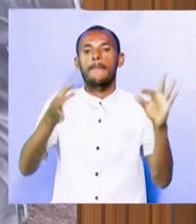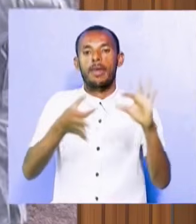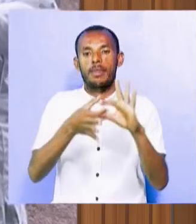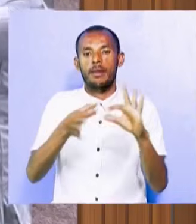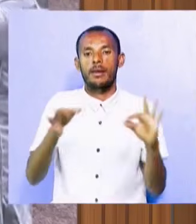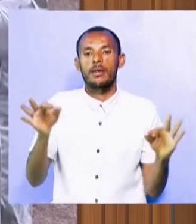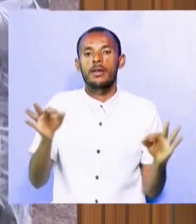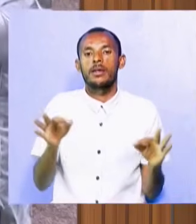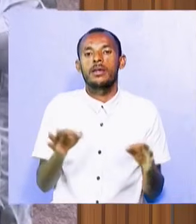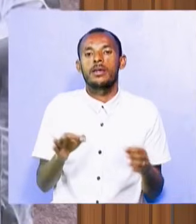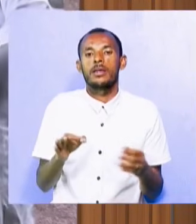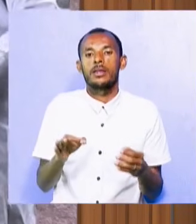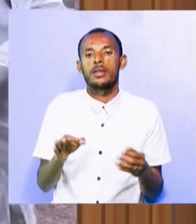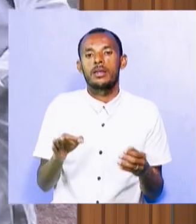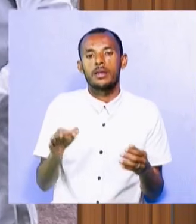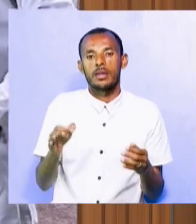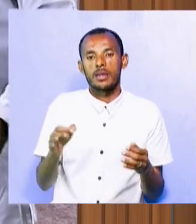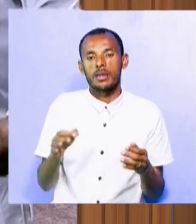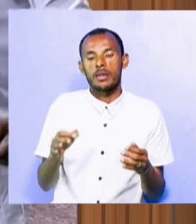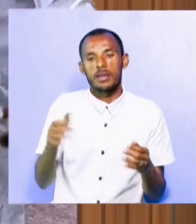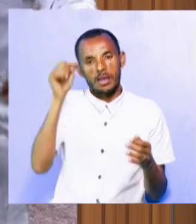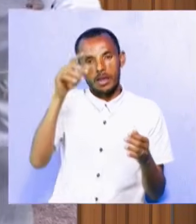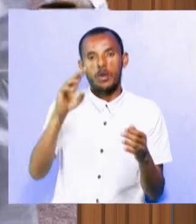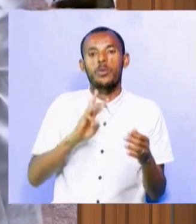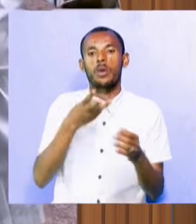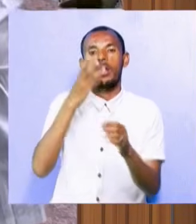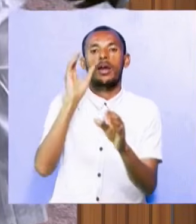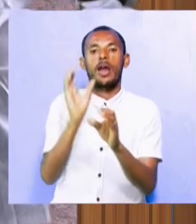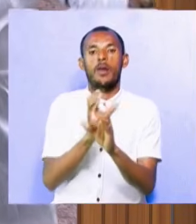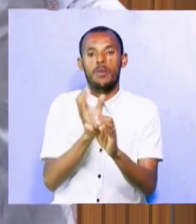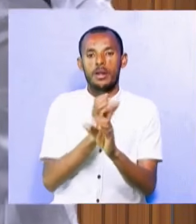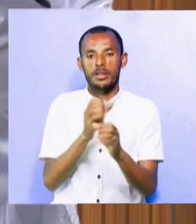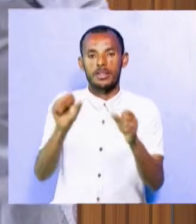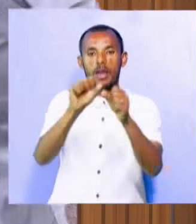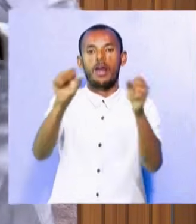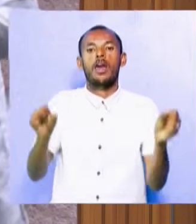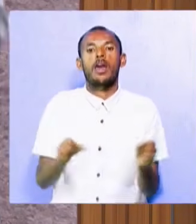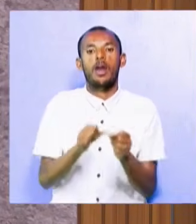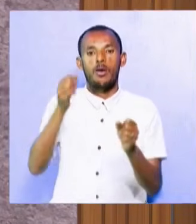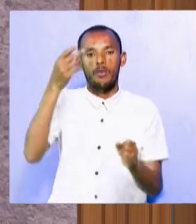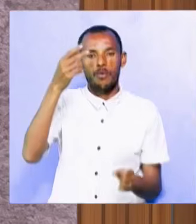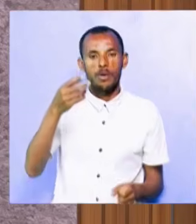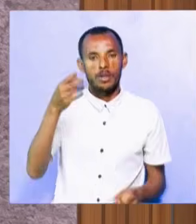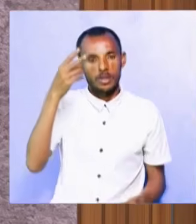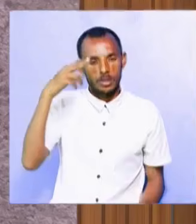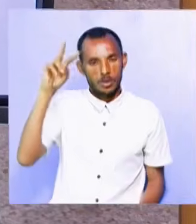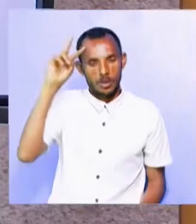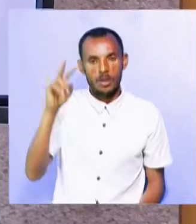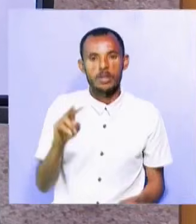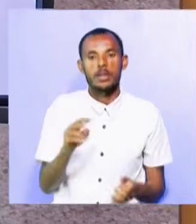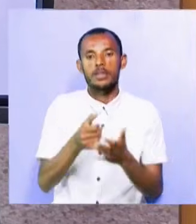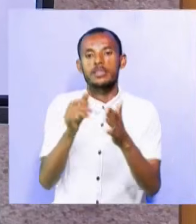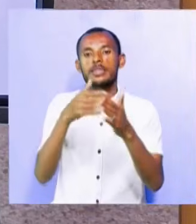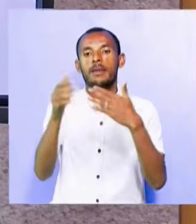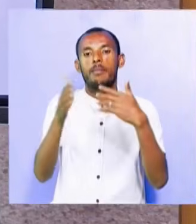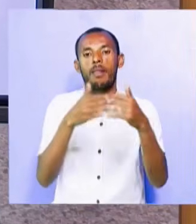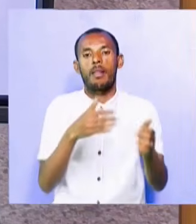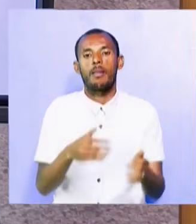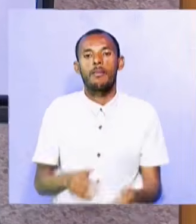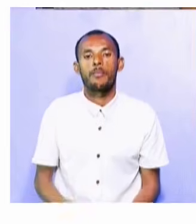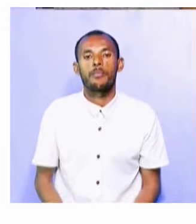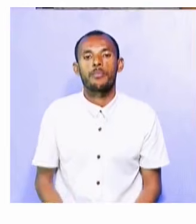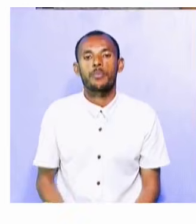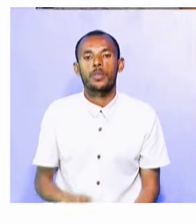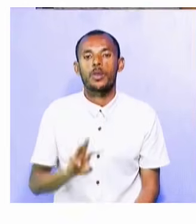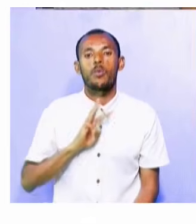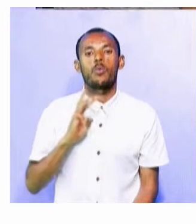Here, we are asked to calculate the area of the square. Very simple. So